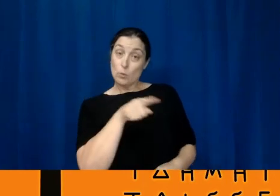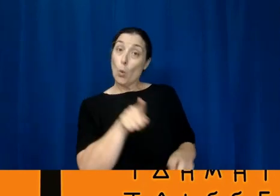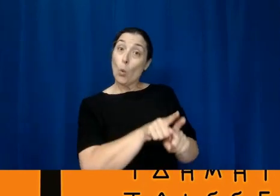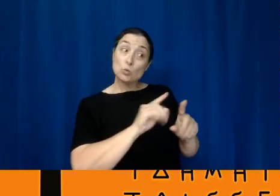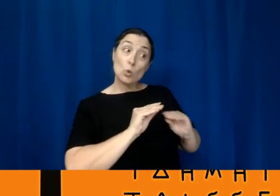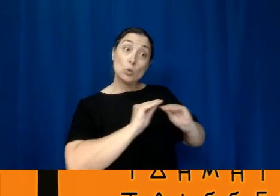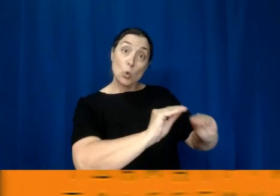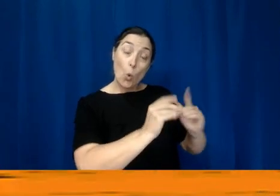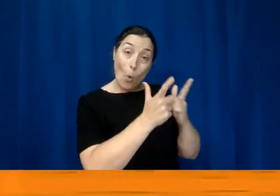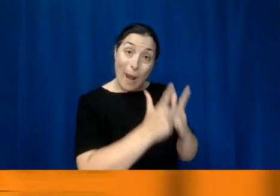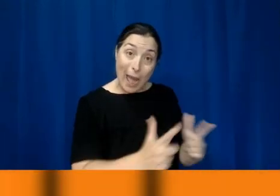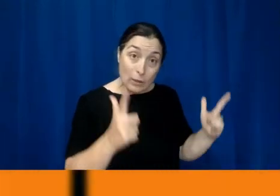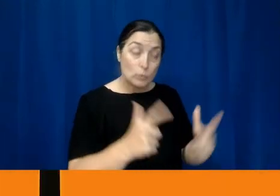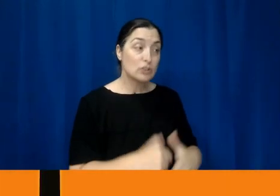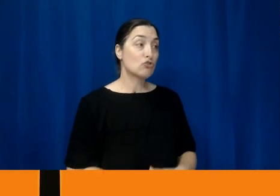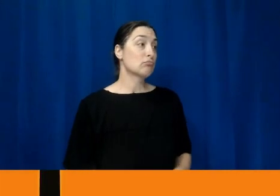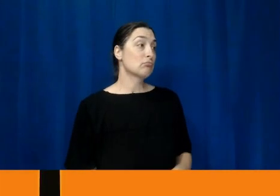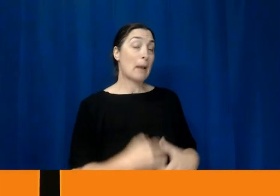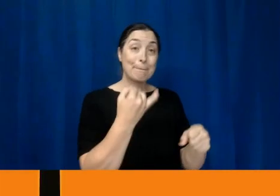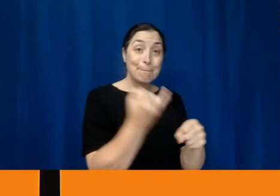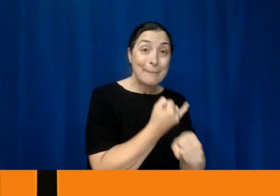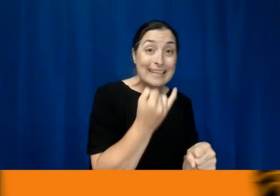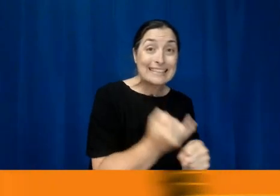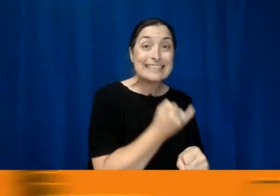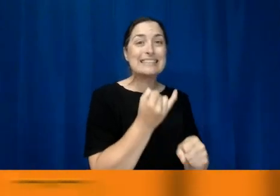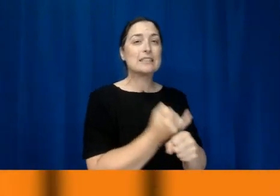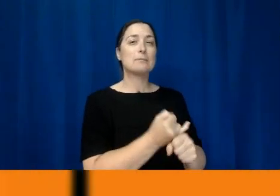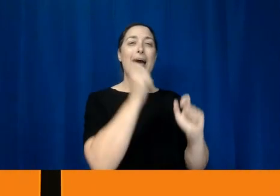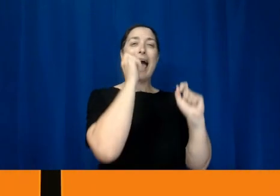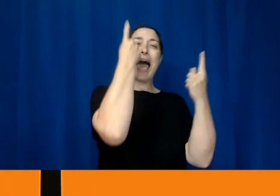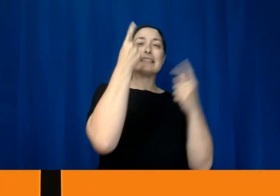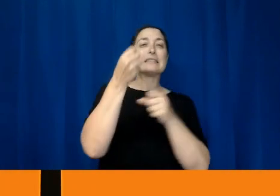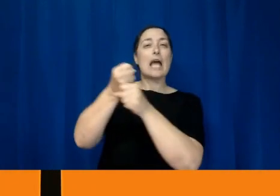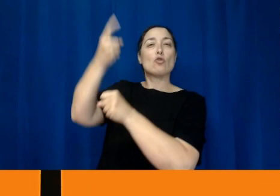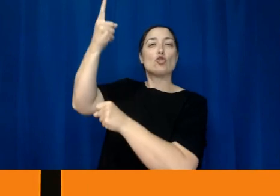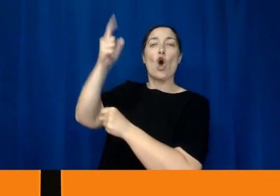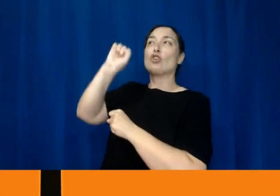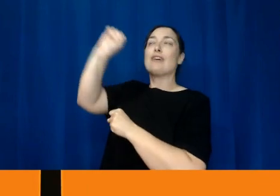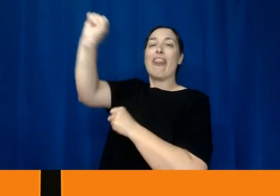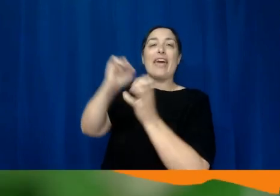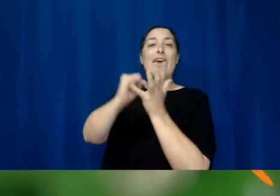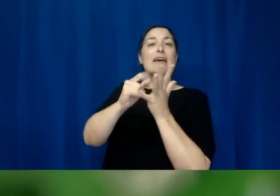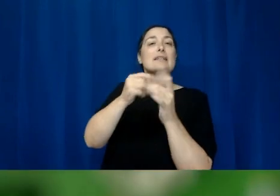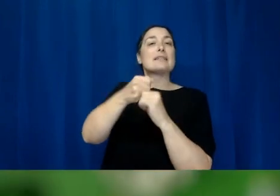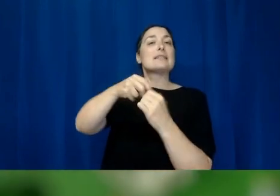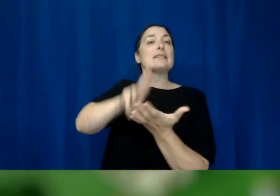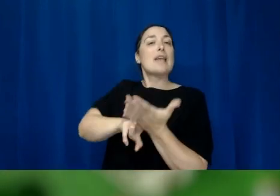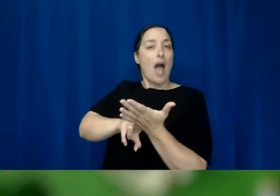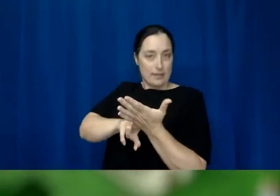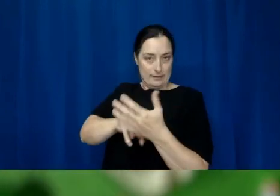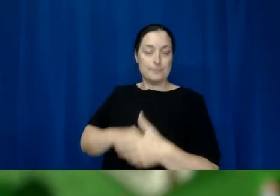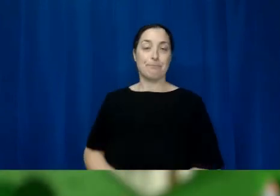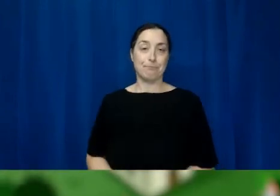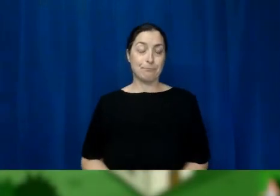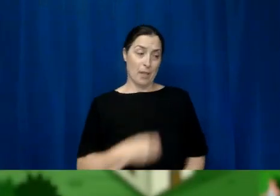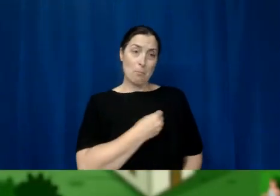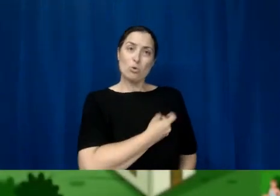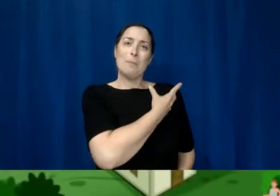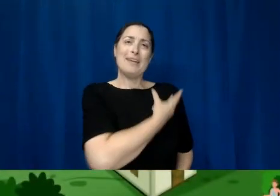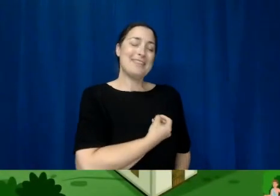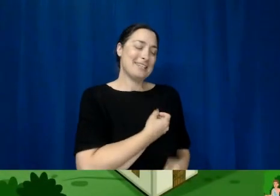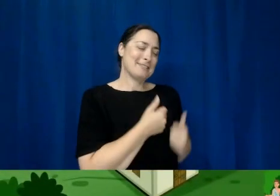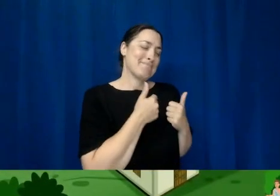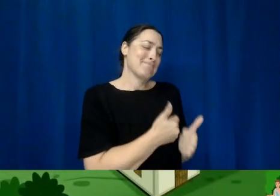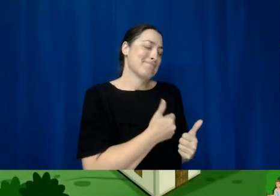how to use language, create medicine, and understand signs from the gods. While Prometheus adored his creations, the king